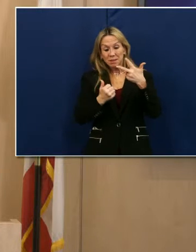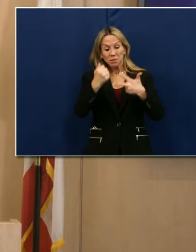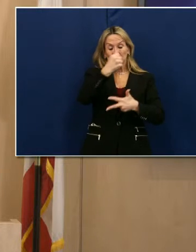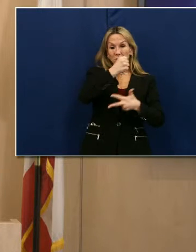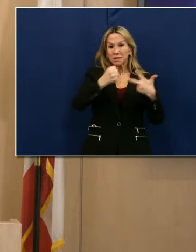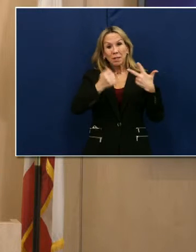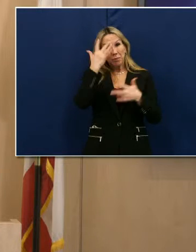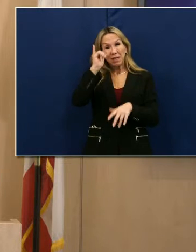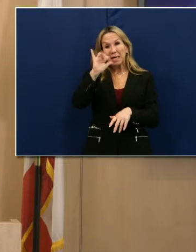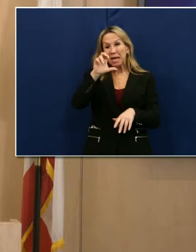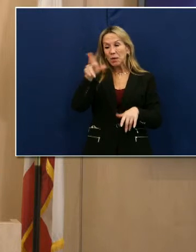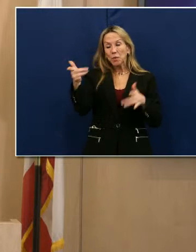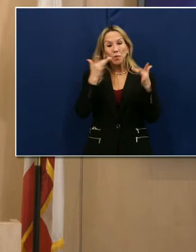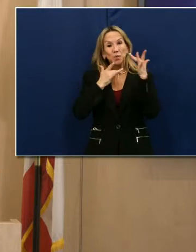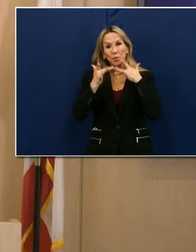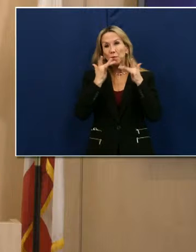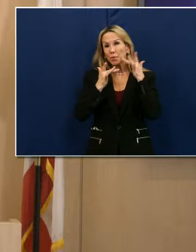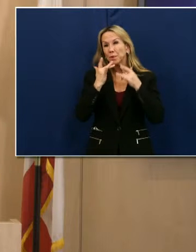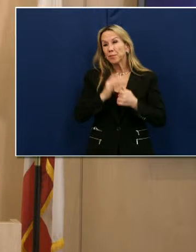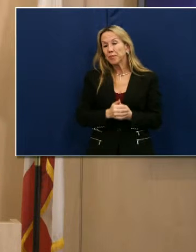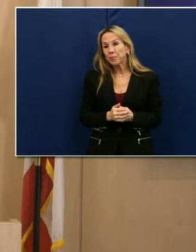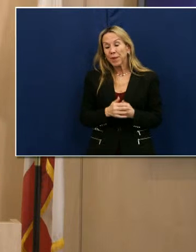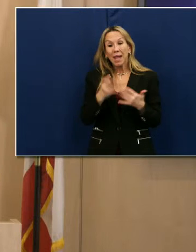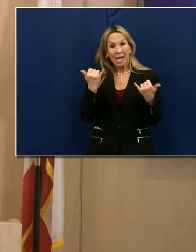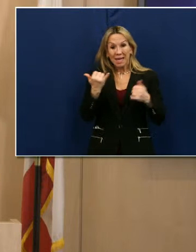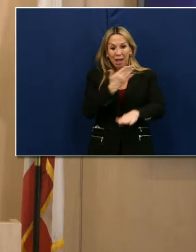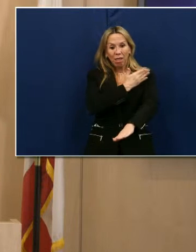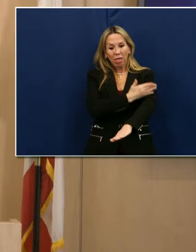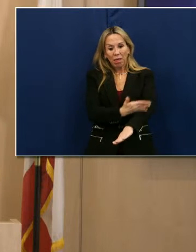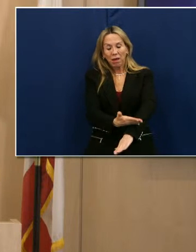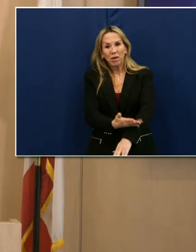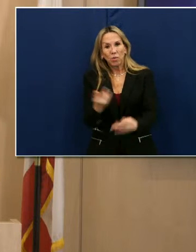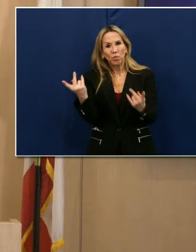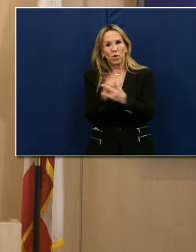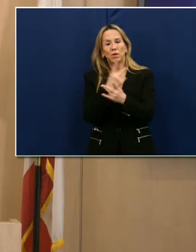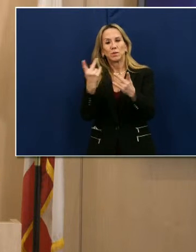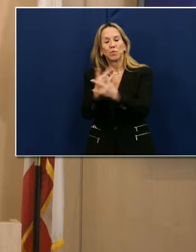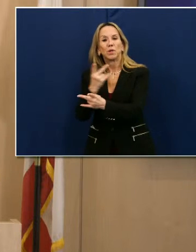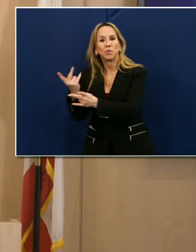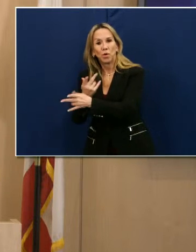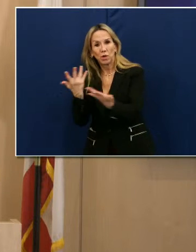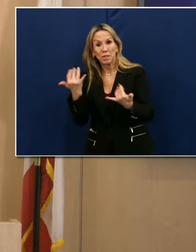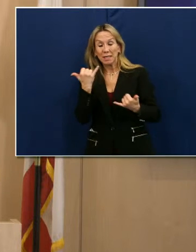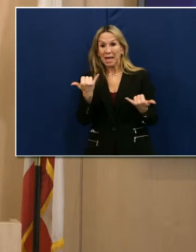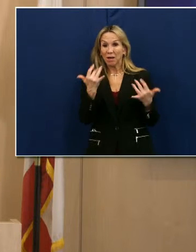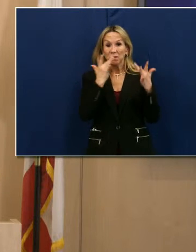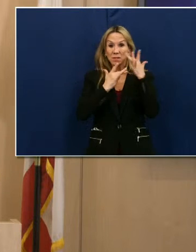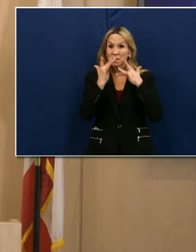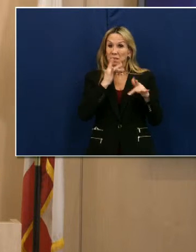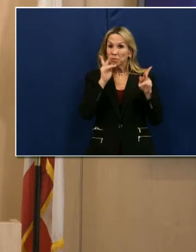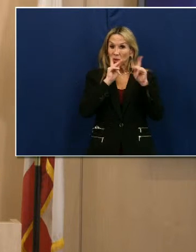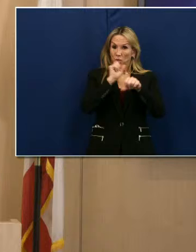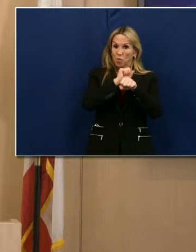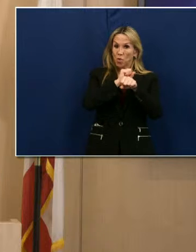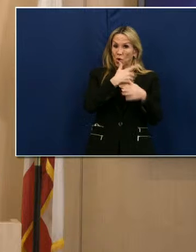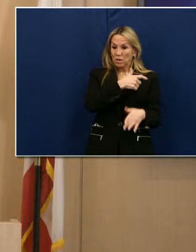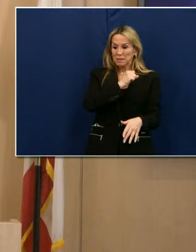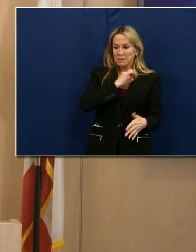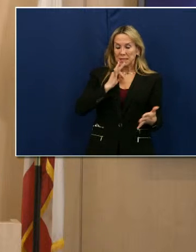ICU capacity is so tight. It just gets worse as we go on and staffing gets tighter. But we'll have to make those